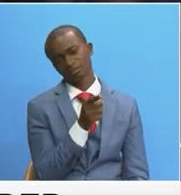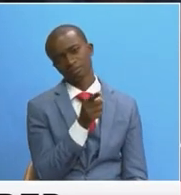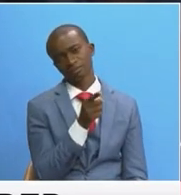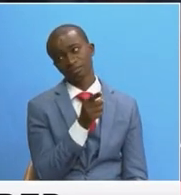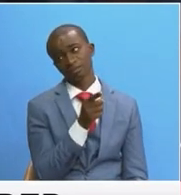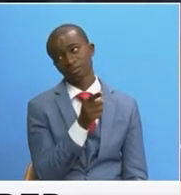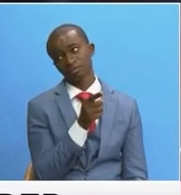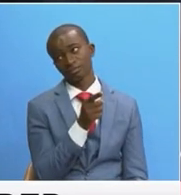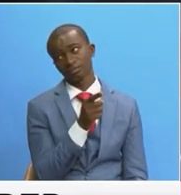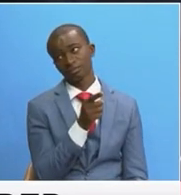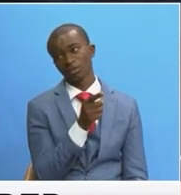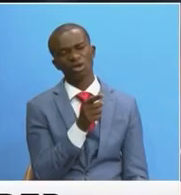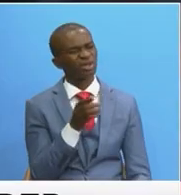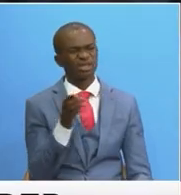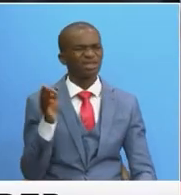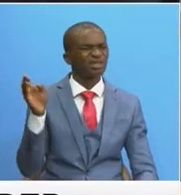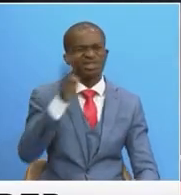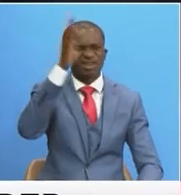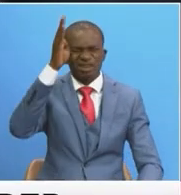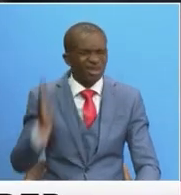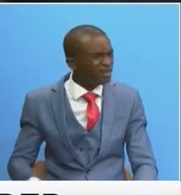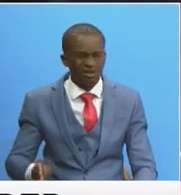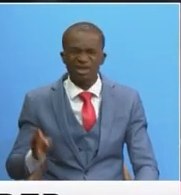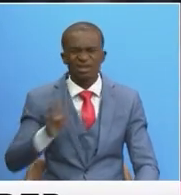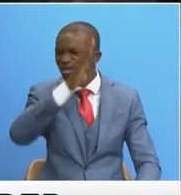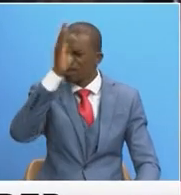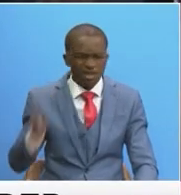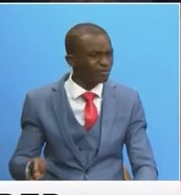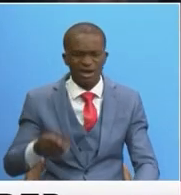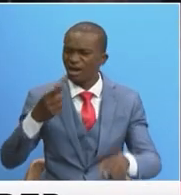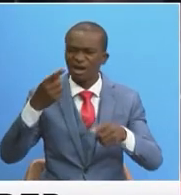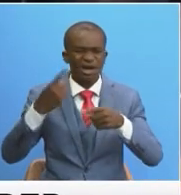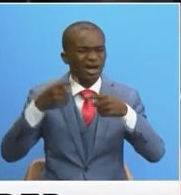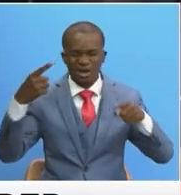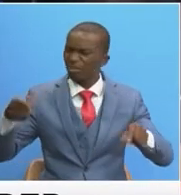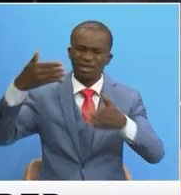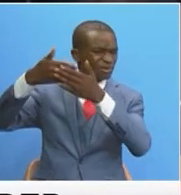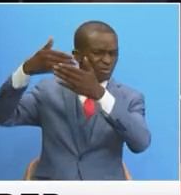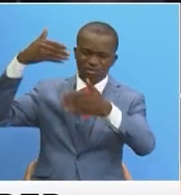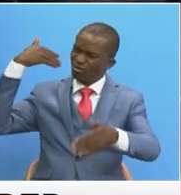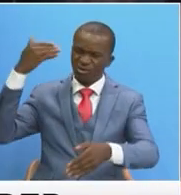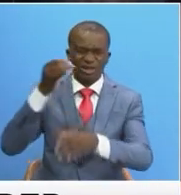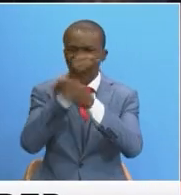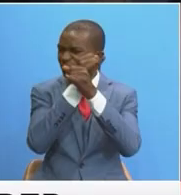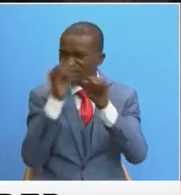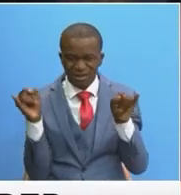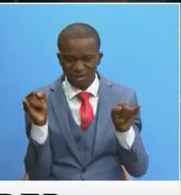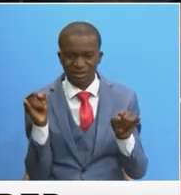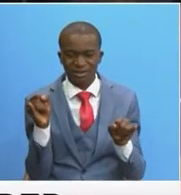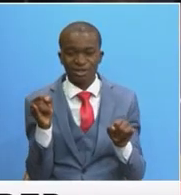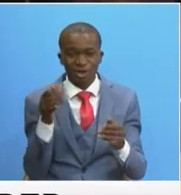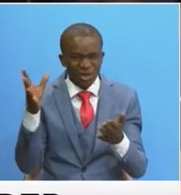which is unprecedented, which has never been seen since independence. And